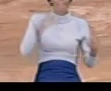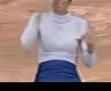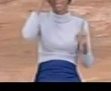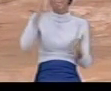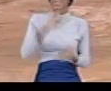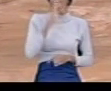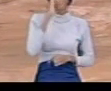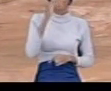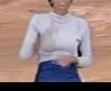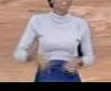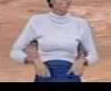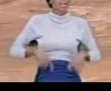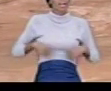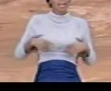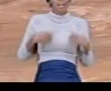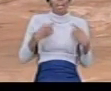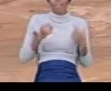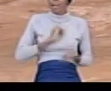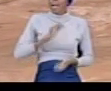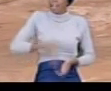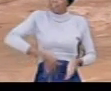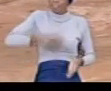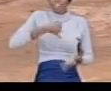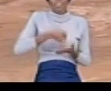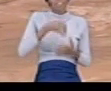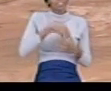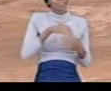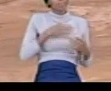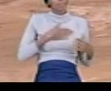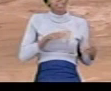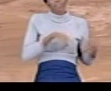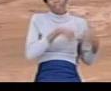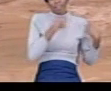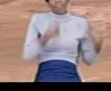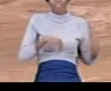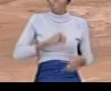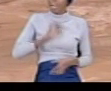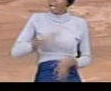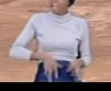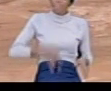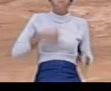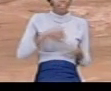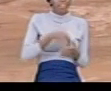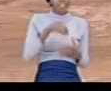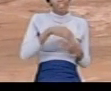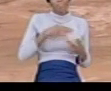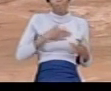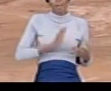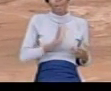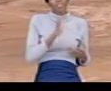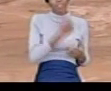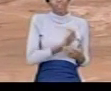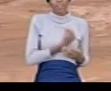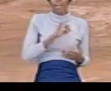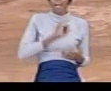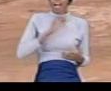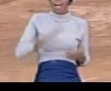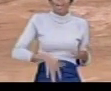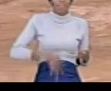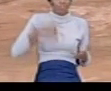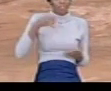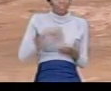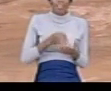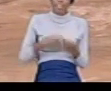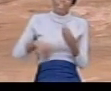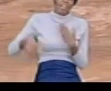dead. He's alive. I feel him in my heart. I feel him in my soul.